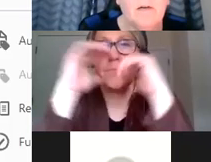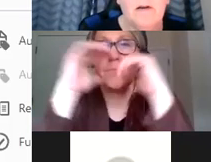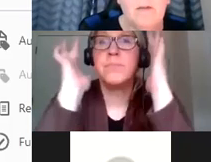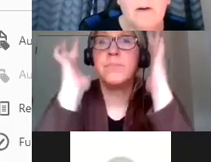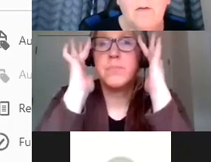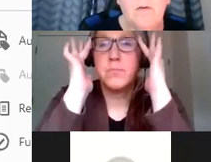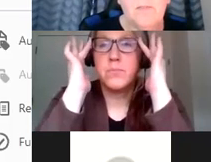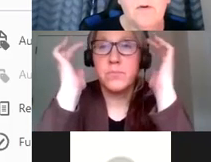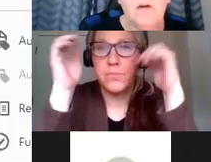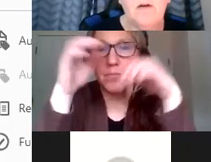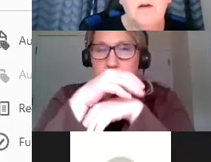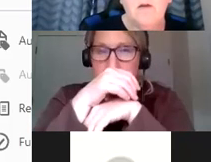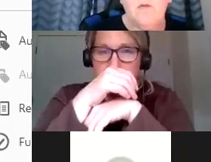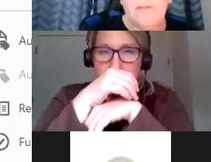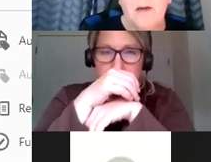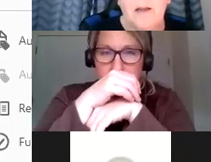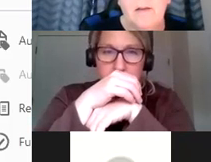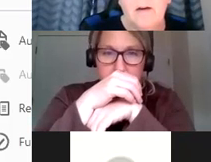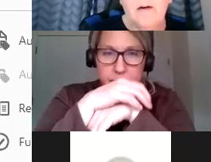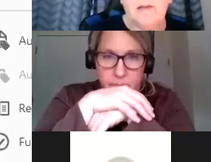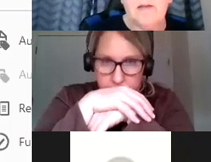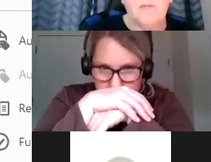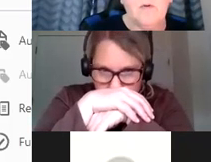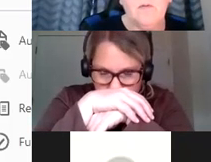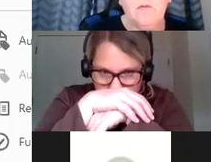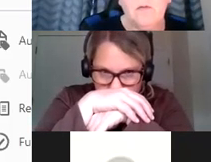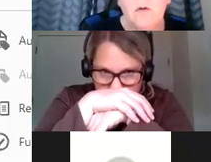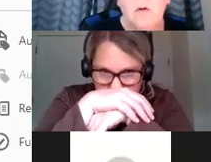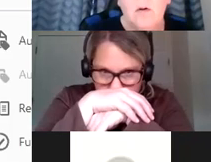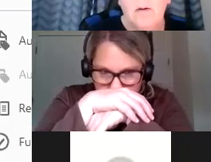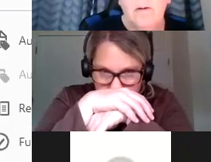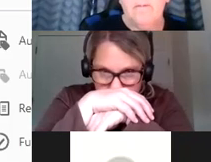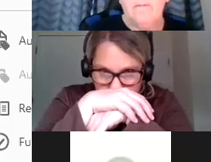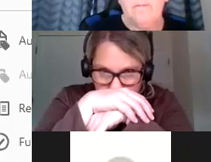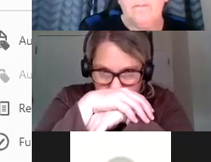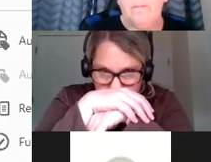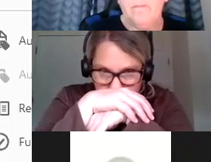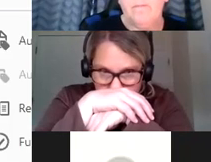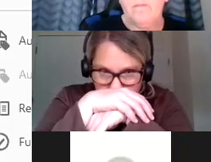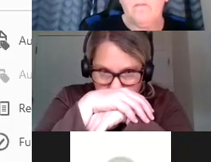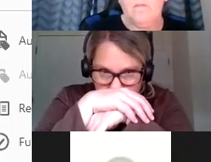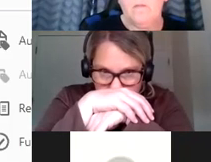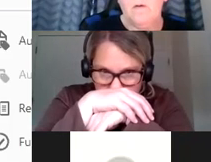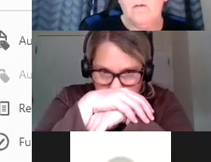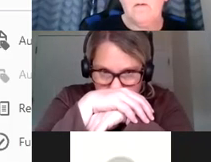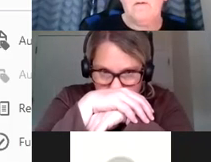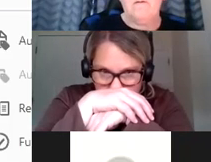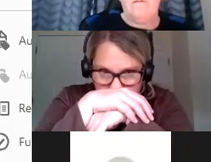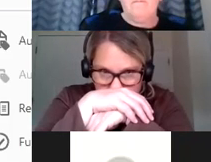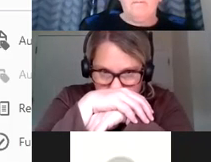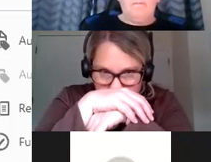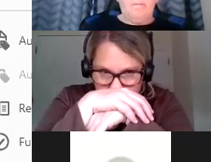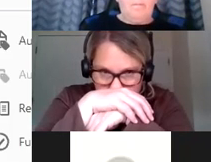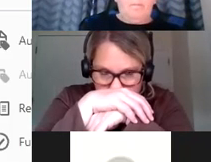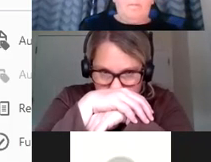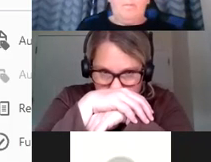shared, emailed, or put on the website, that they are accessible. Absolutely. And you now have all